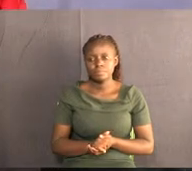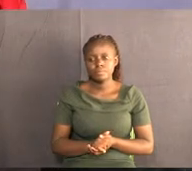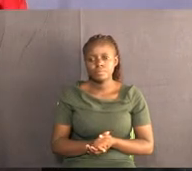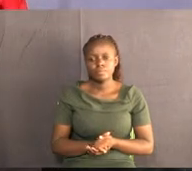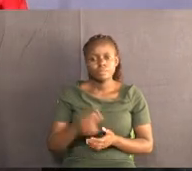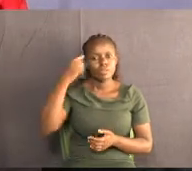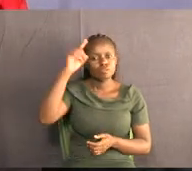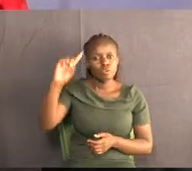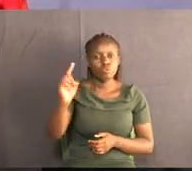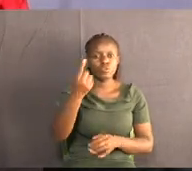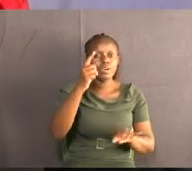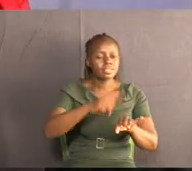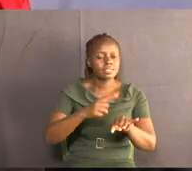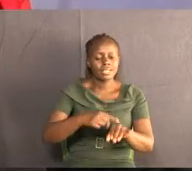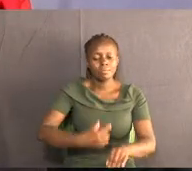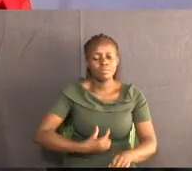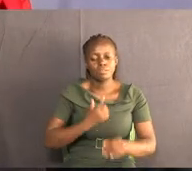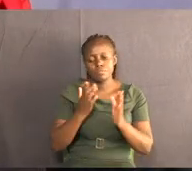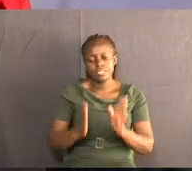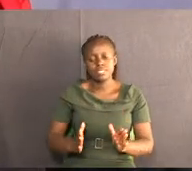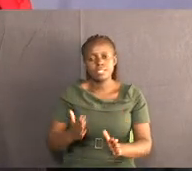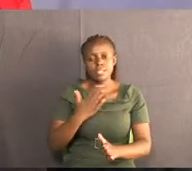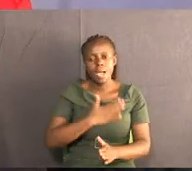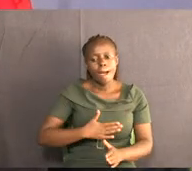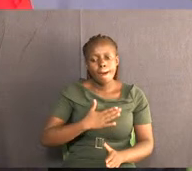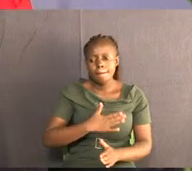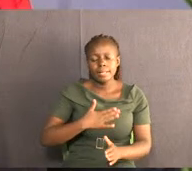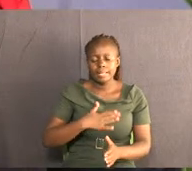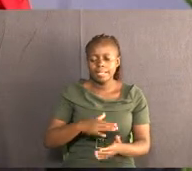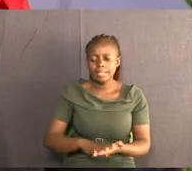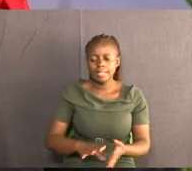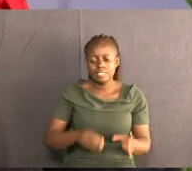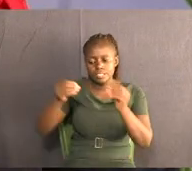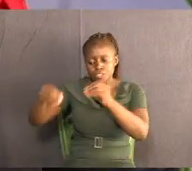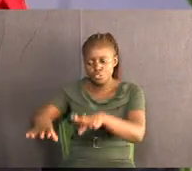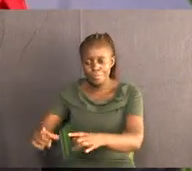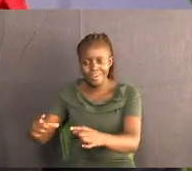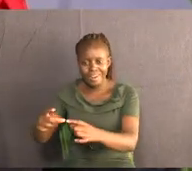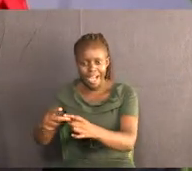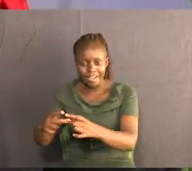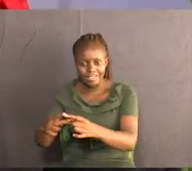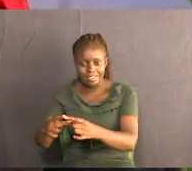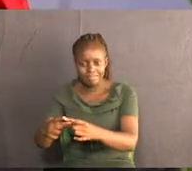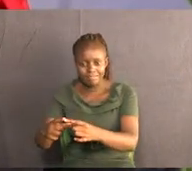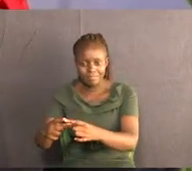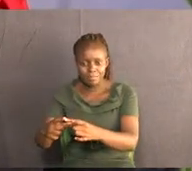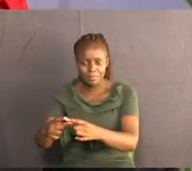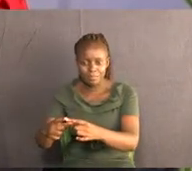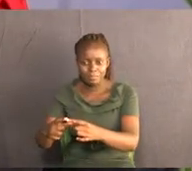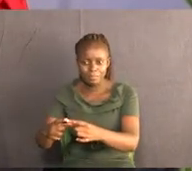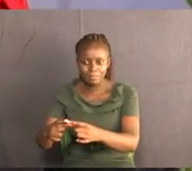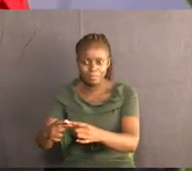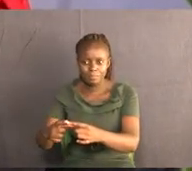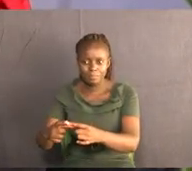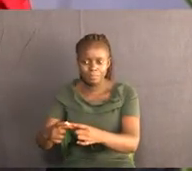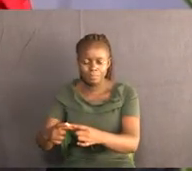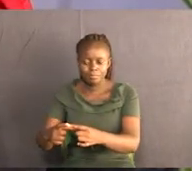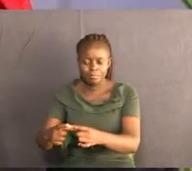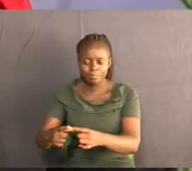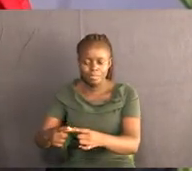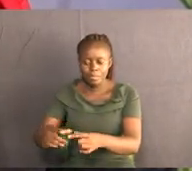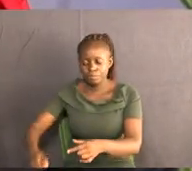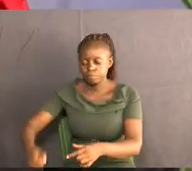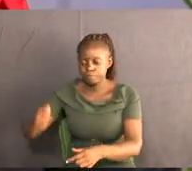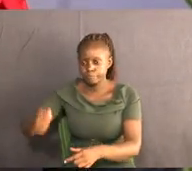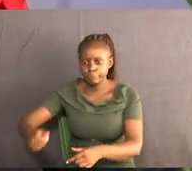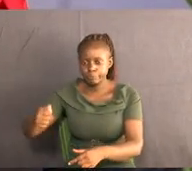For our first-time guests, please drop your connection card at the offertory basket at